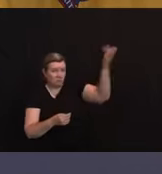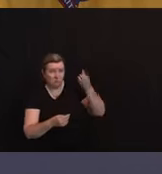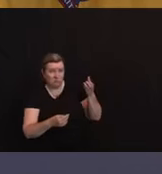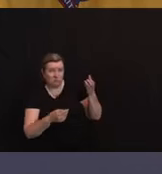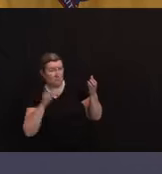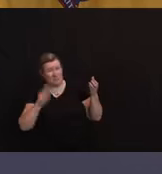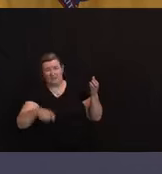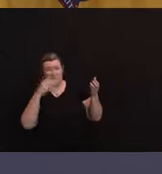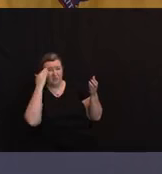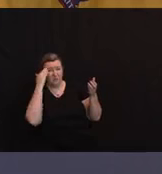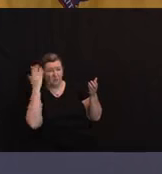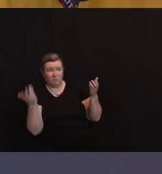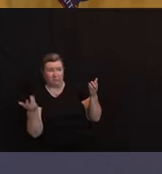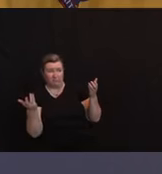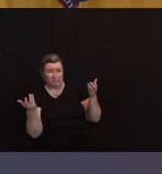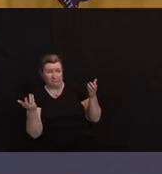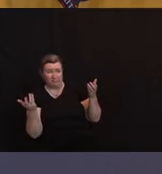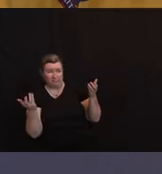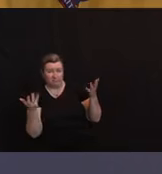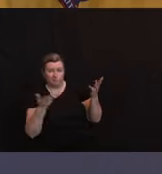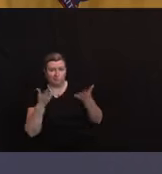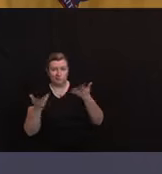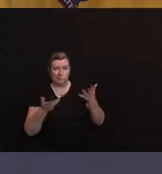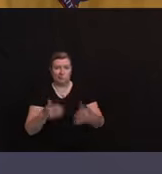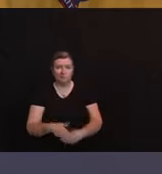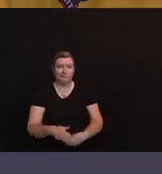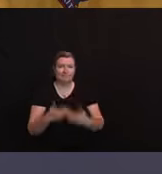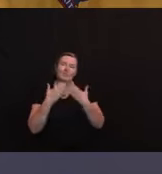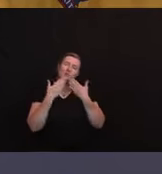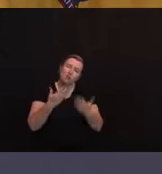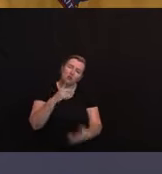had to eat into. So thank you for the questions.